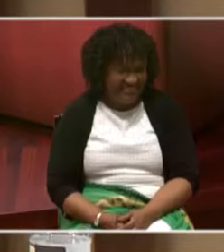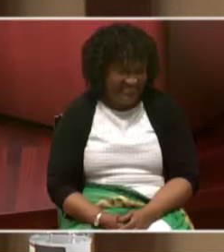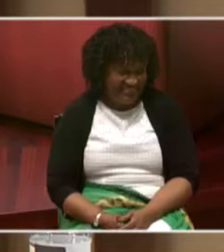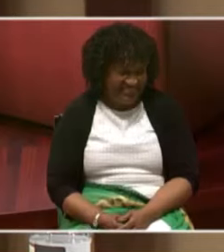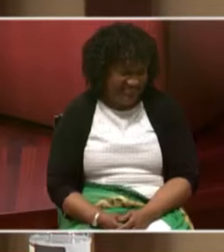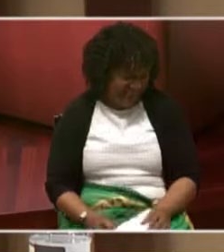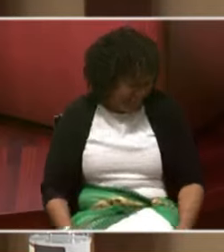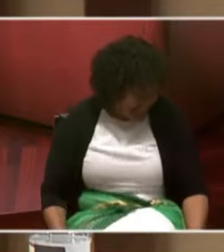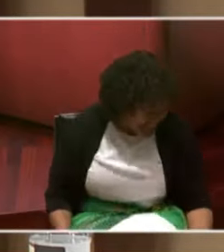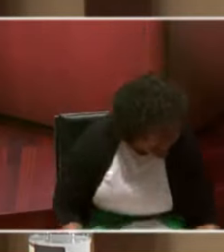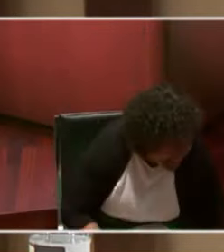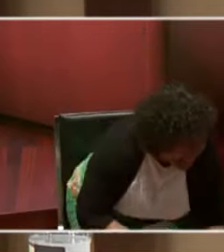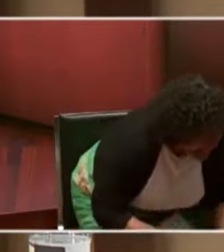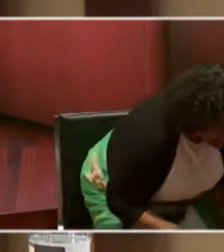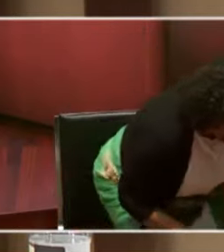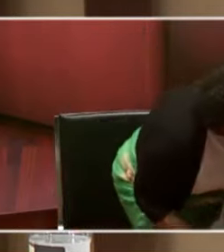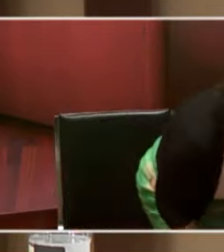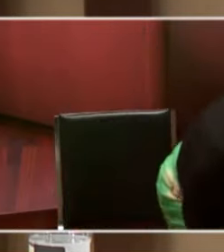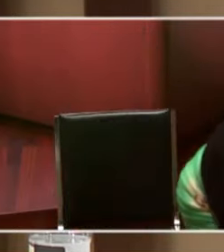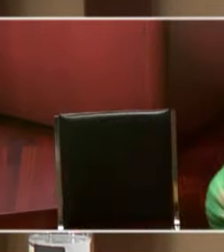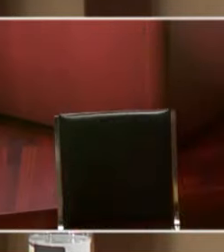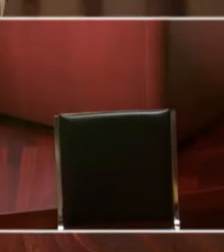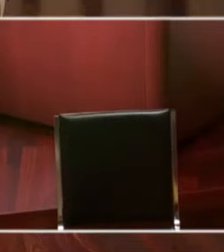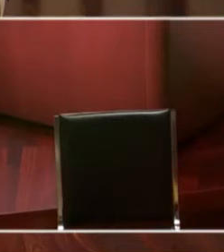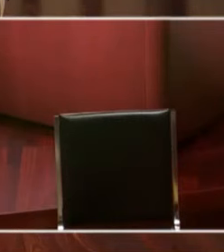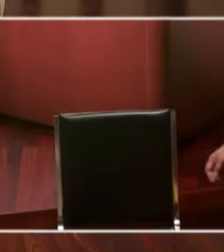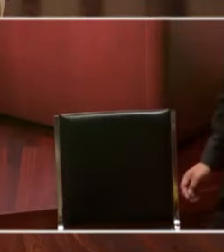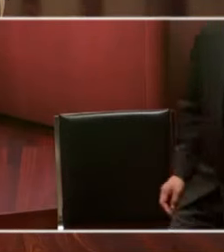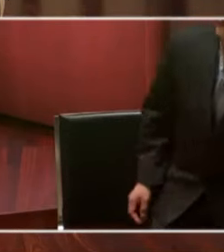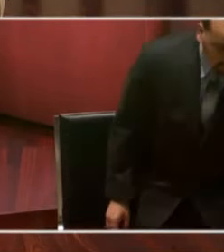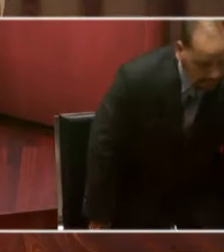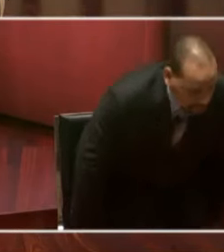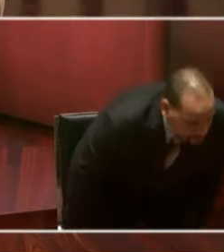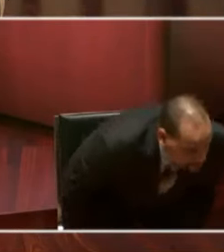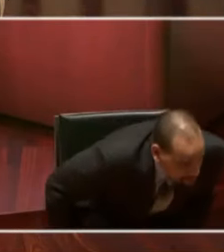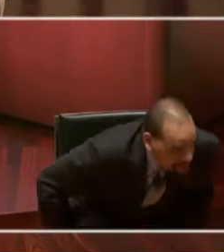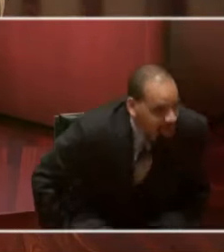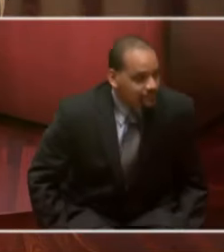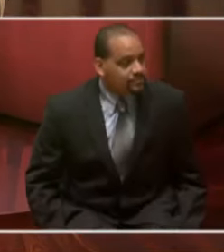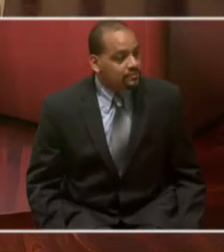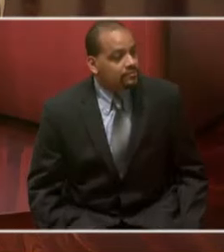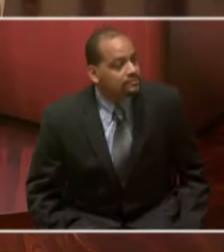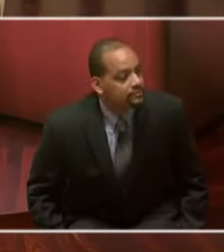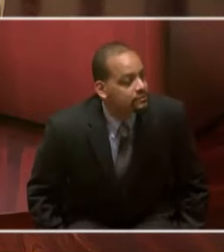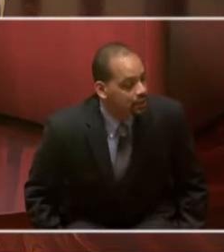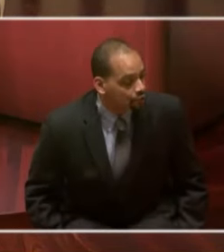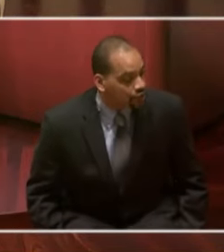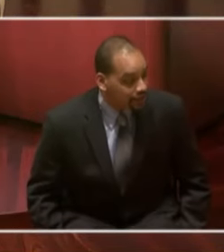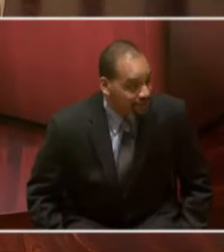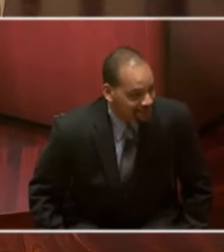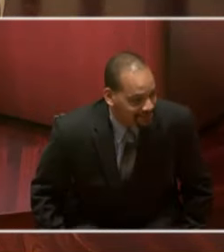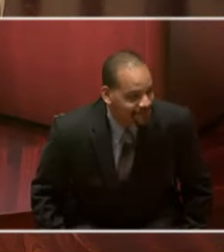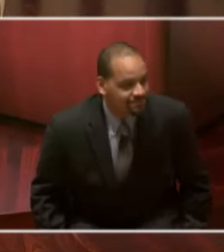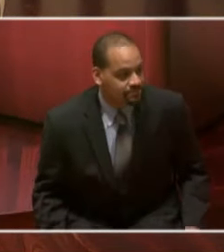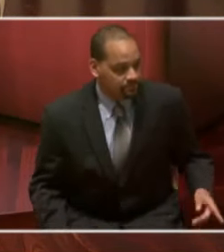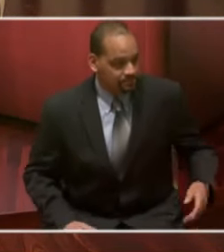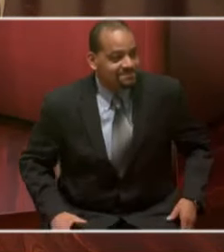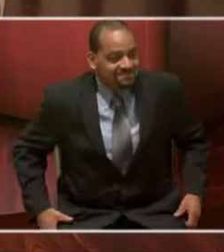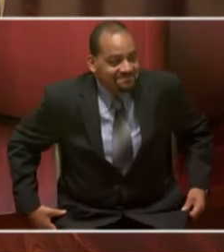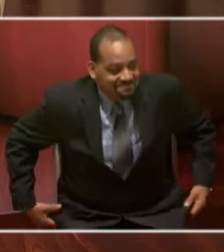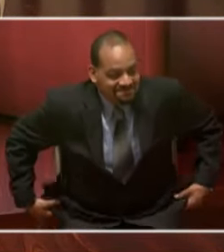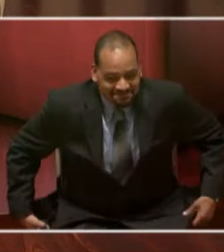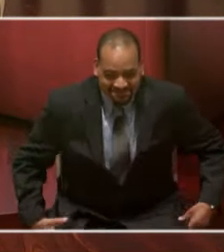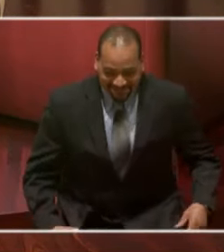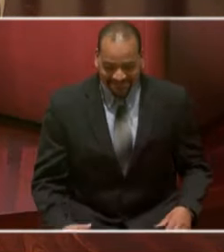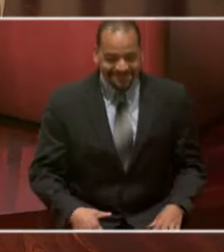didn't tell my mother, my father, any of my teachers, any of my sisters or brothers. In the meantime, I had been accepted at a little